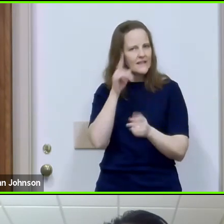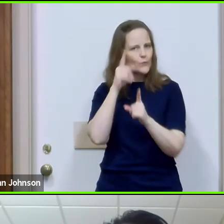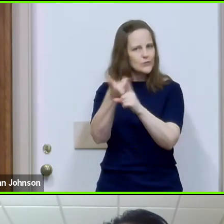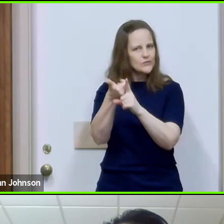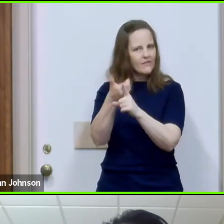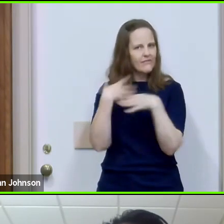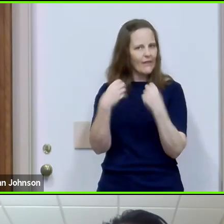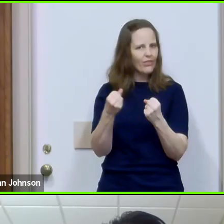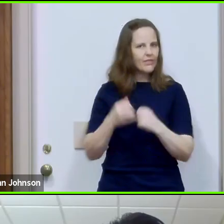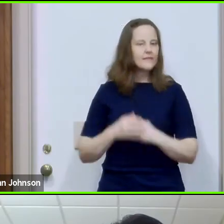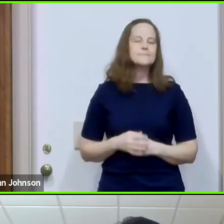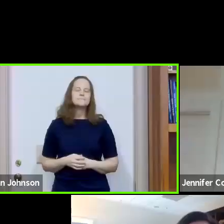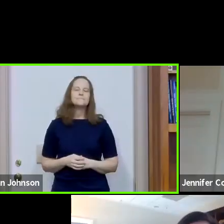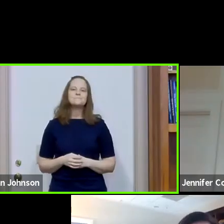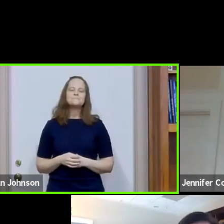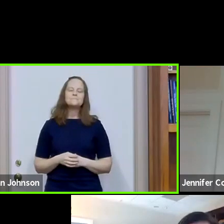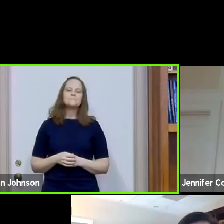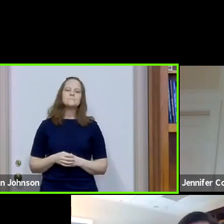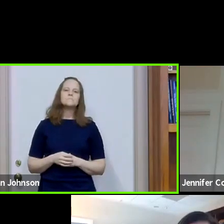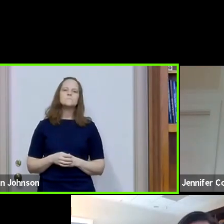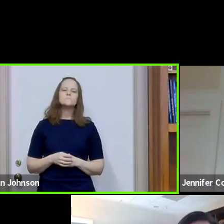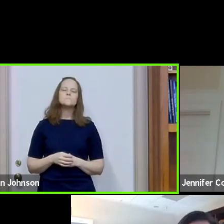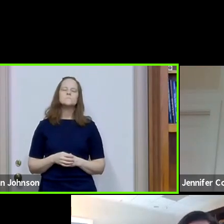health and for their safety.